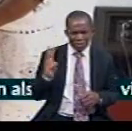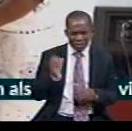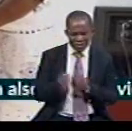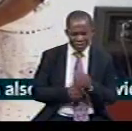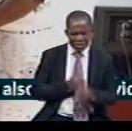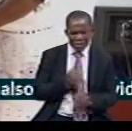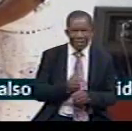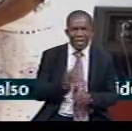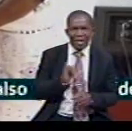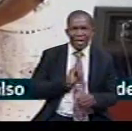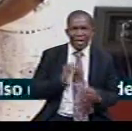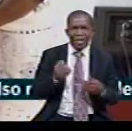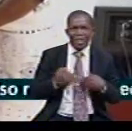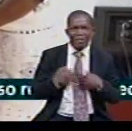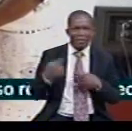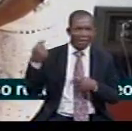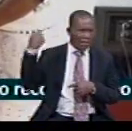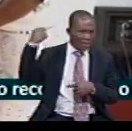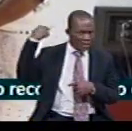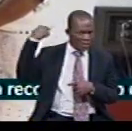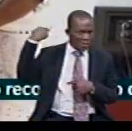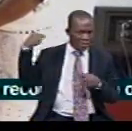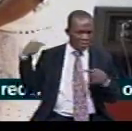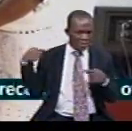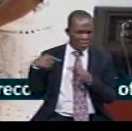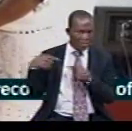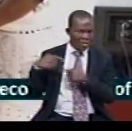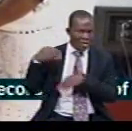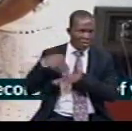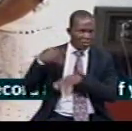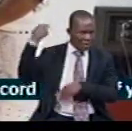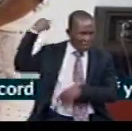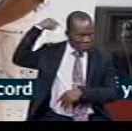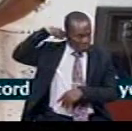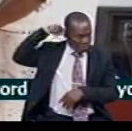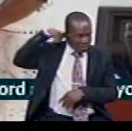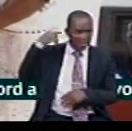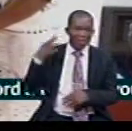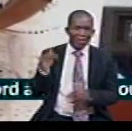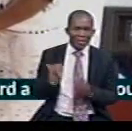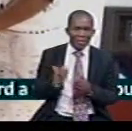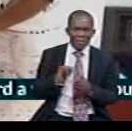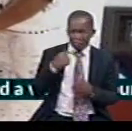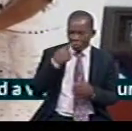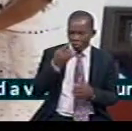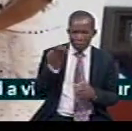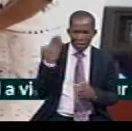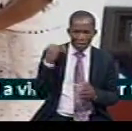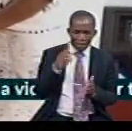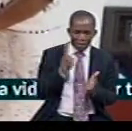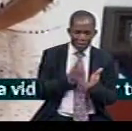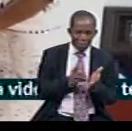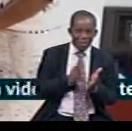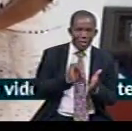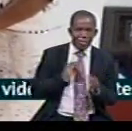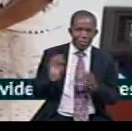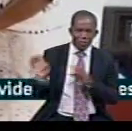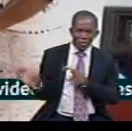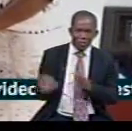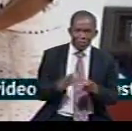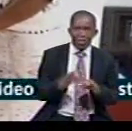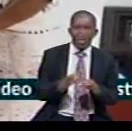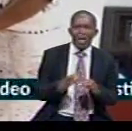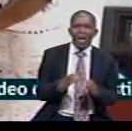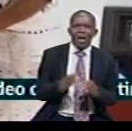injury, which the doctor said I must undergo a plastic surgery, but due to lack of money, we couldn't go.